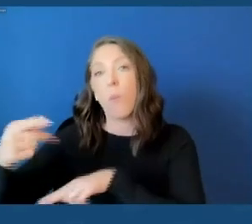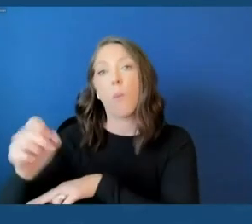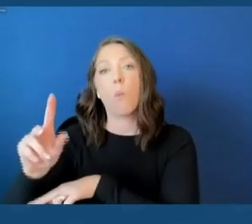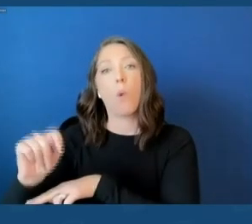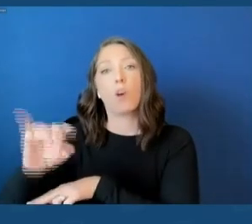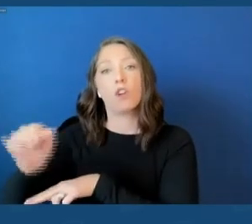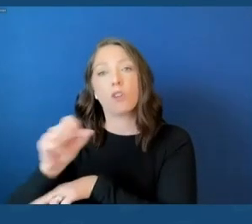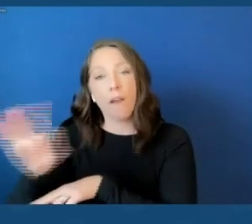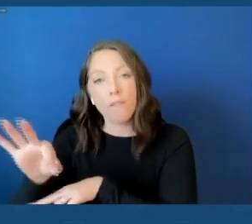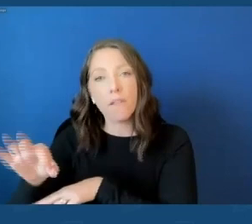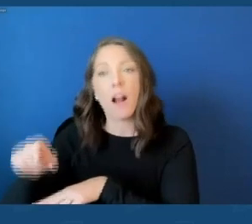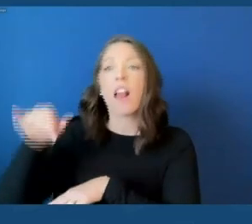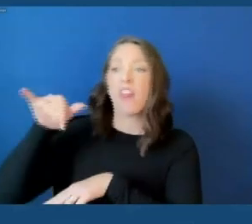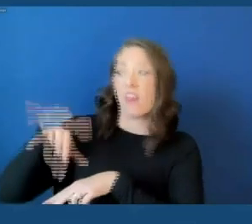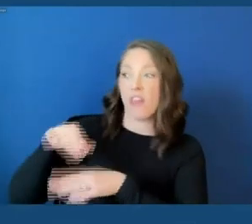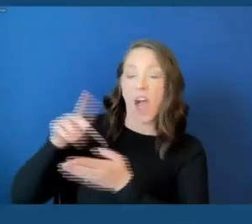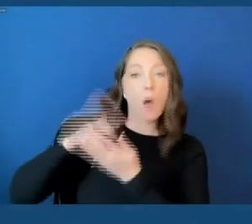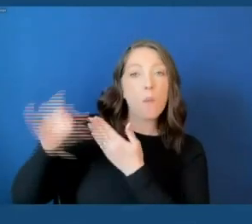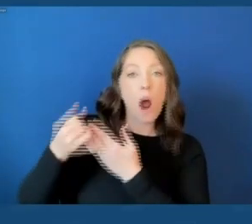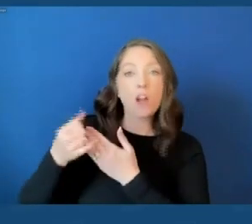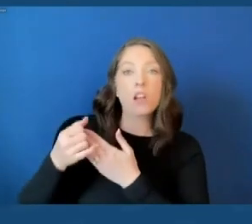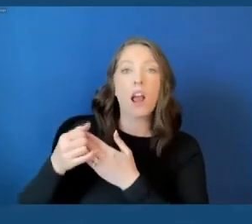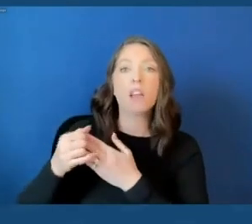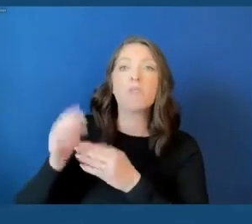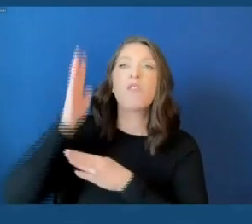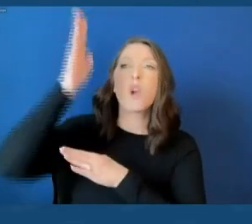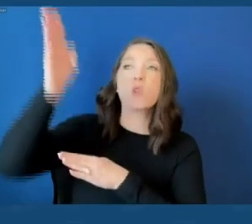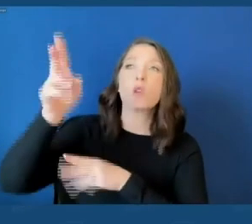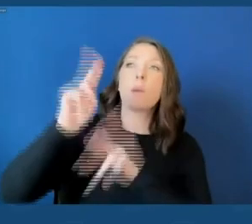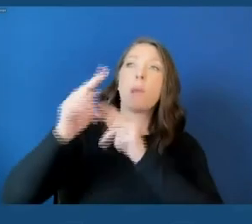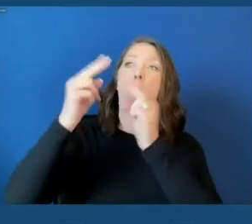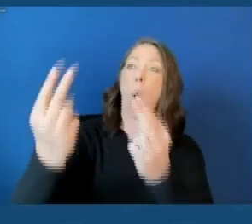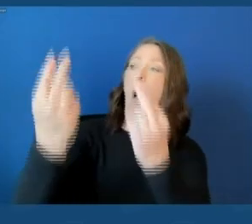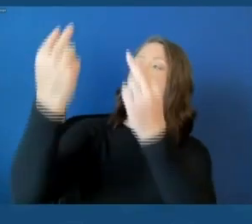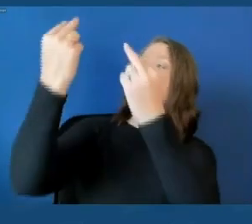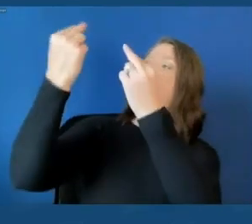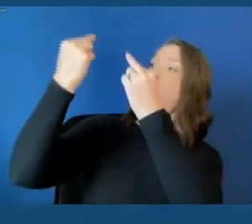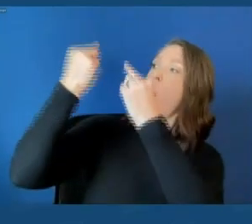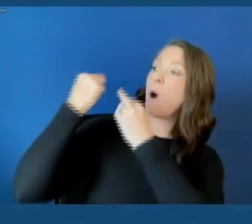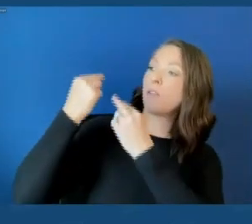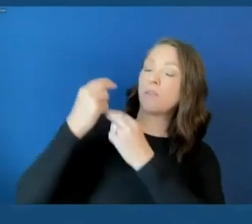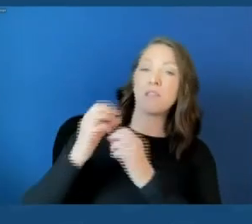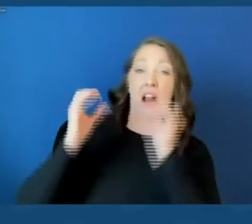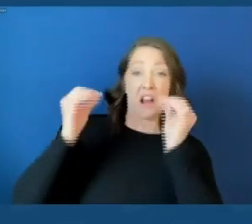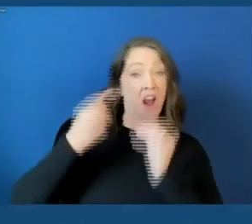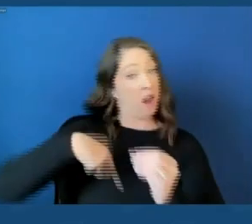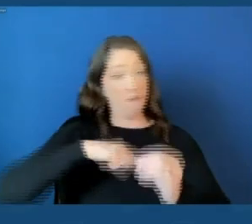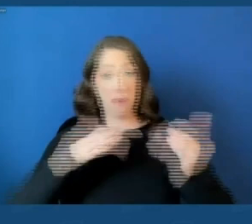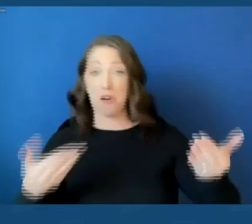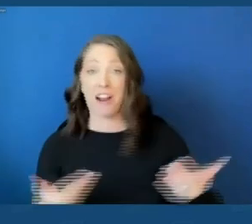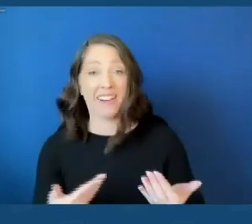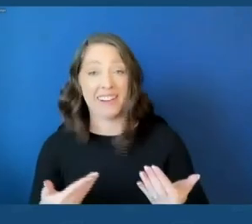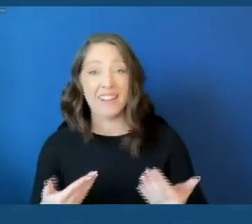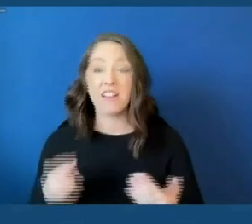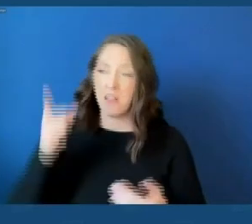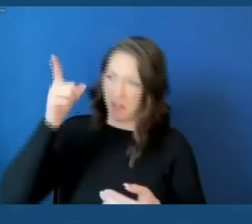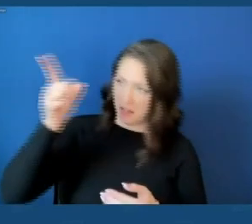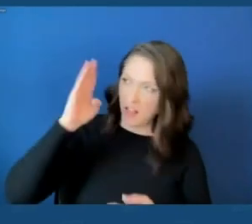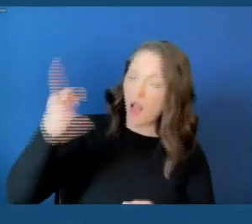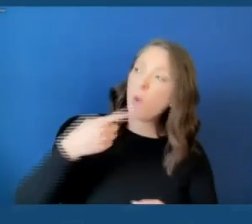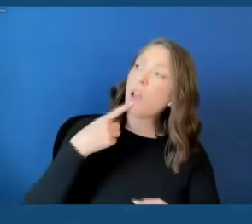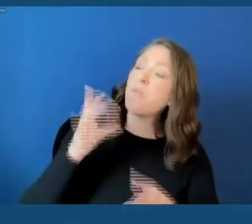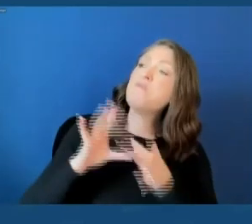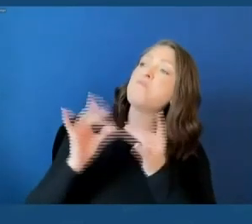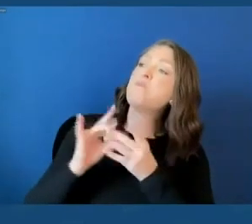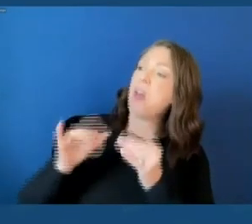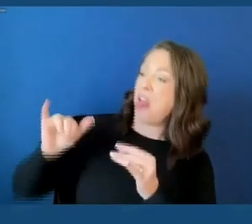that when they look back 100, 150 years, and none of us in this room are here, they're going to say, you know what, that group of people,